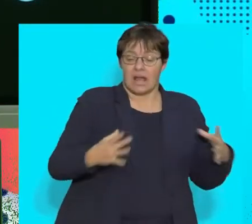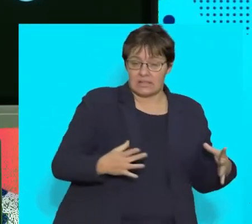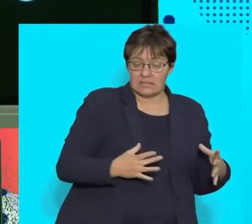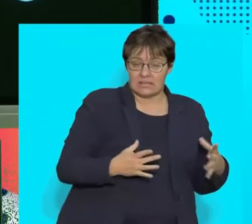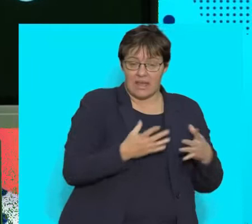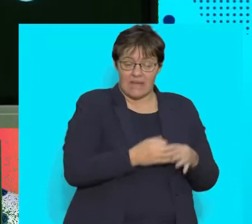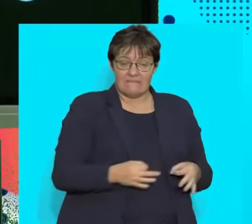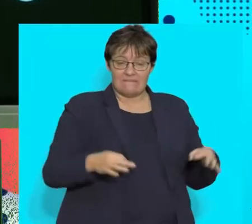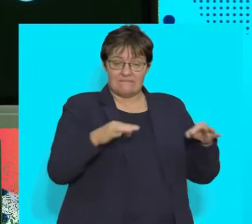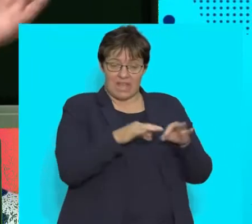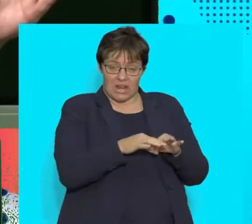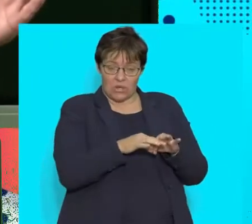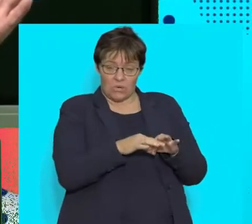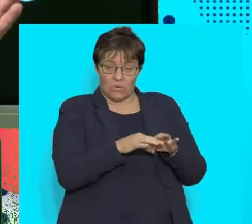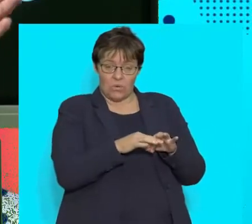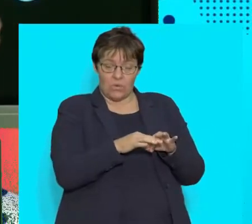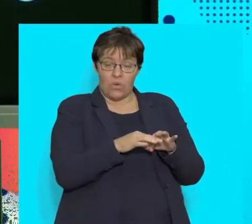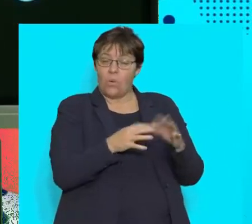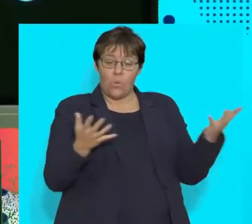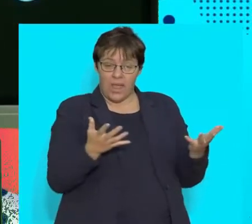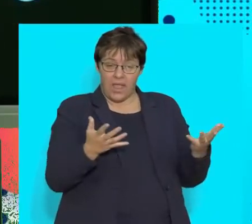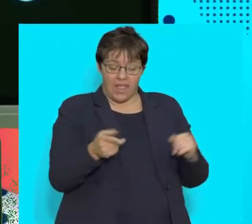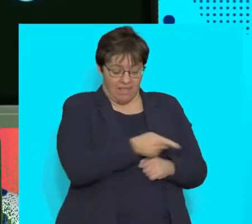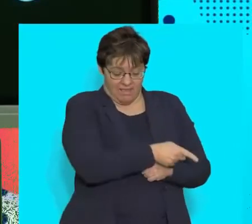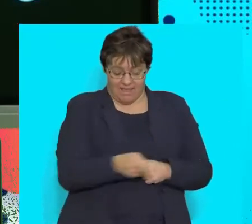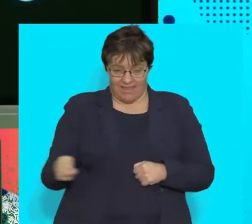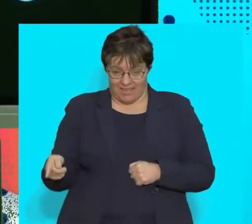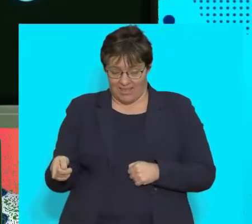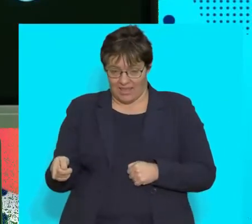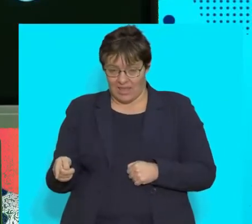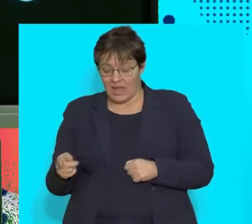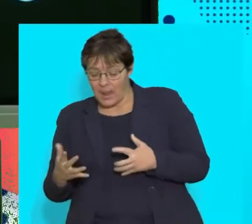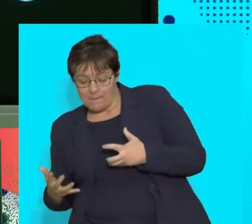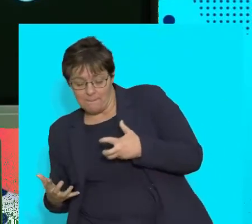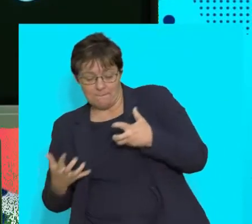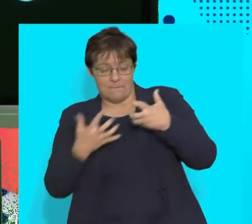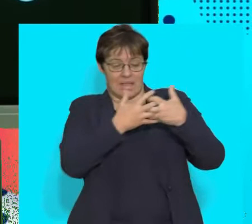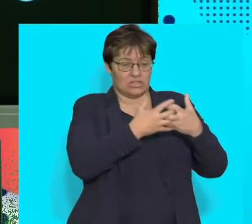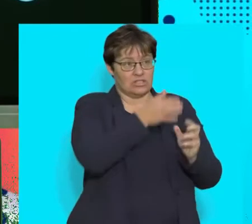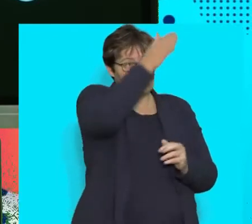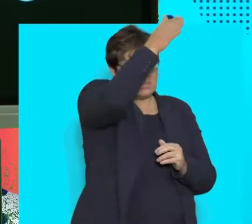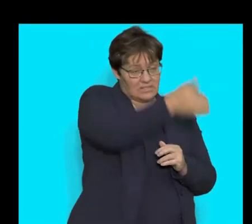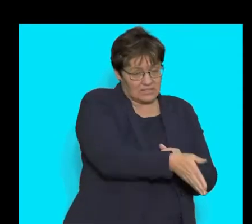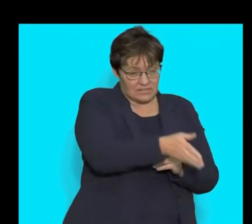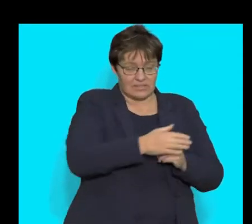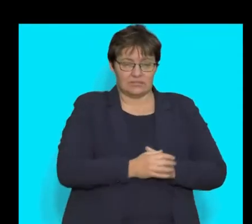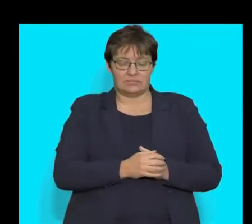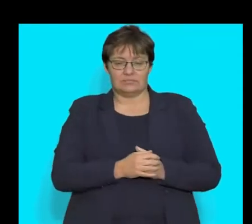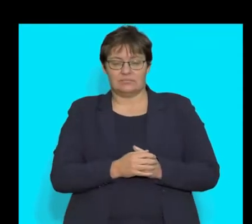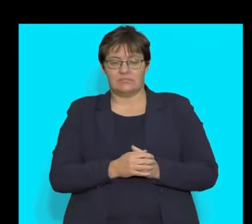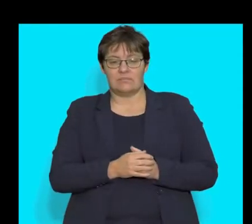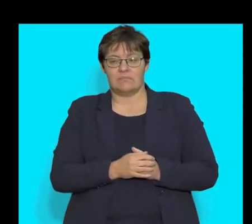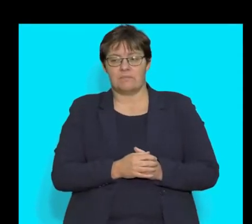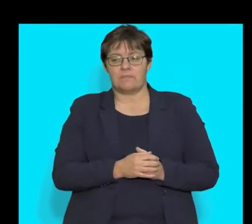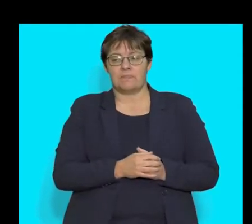the value that's on the independent variable and you match it to the value given on the dependent variable. So